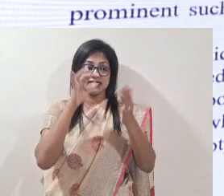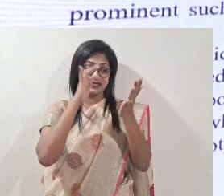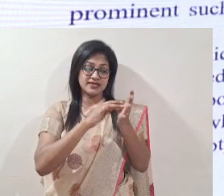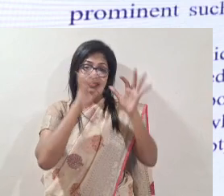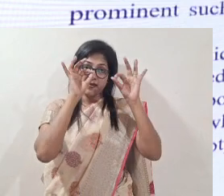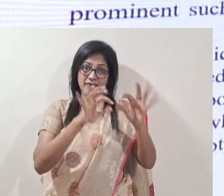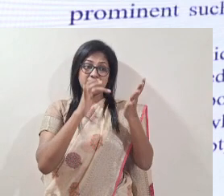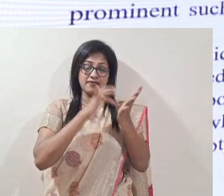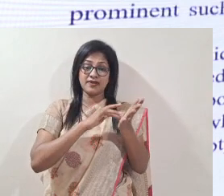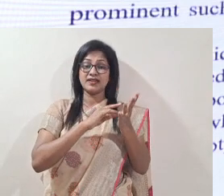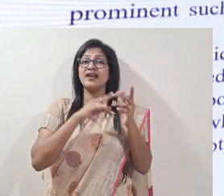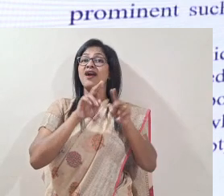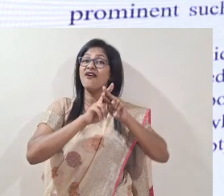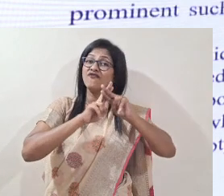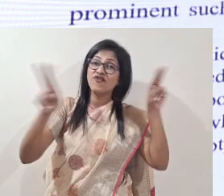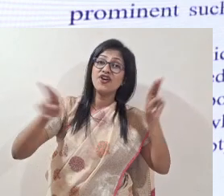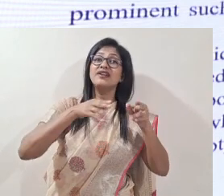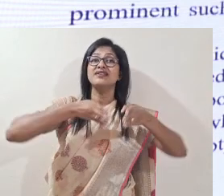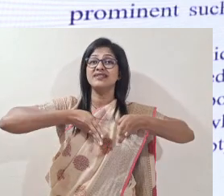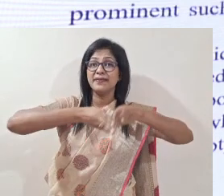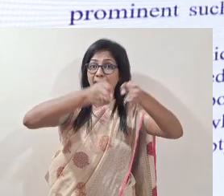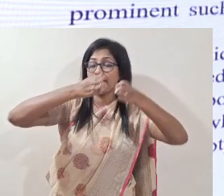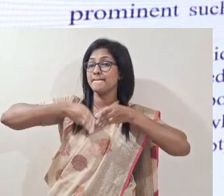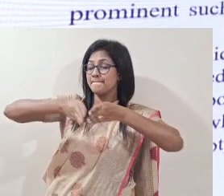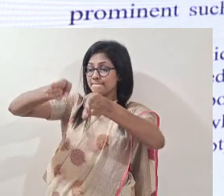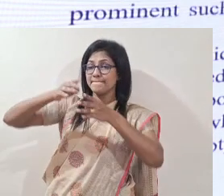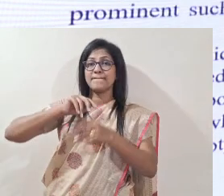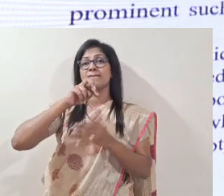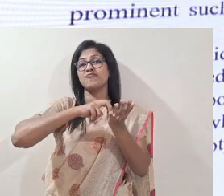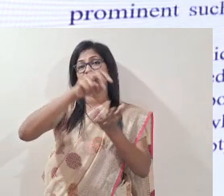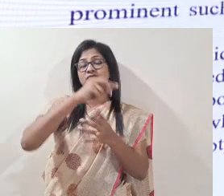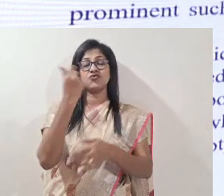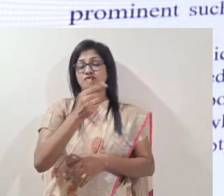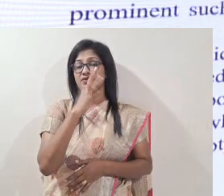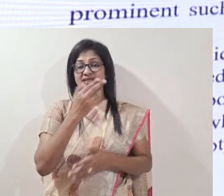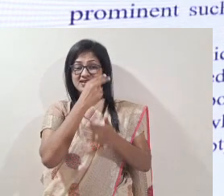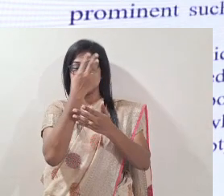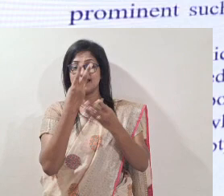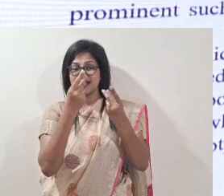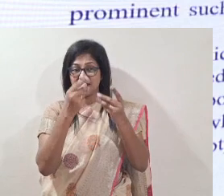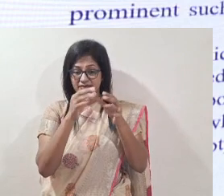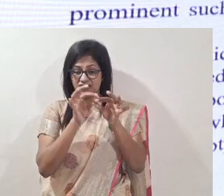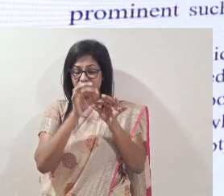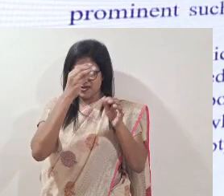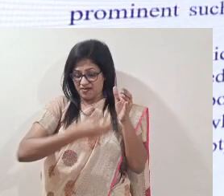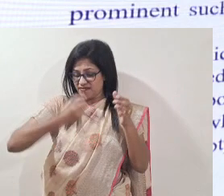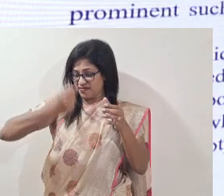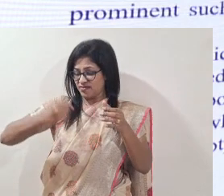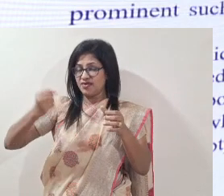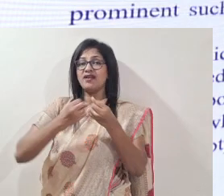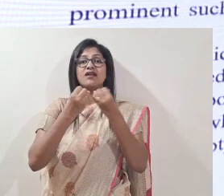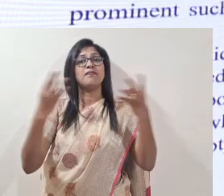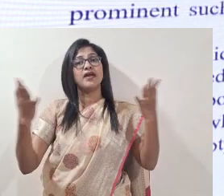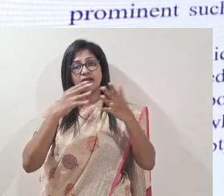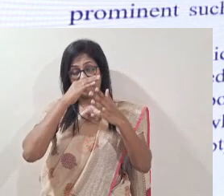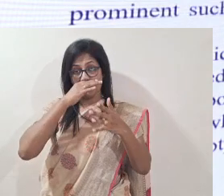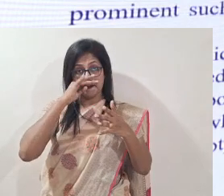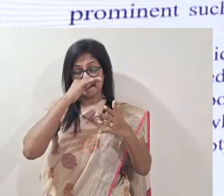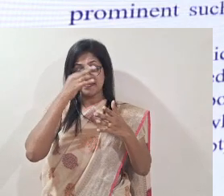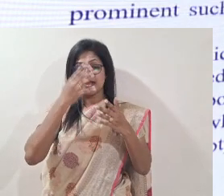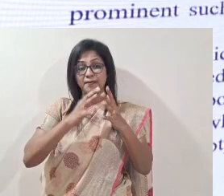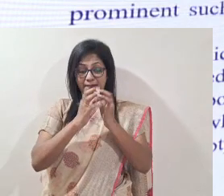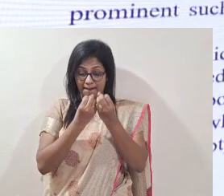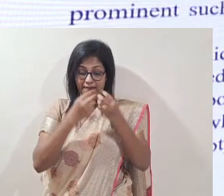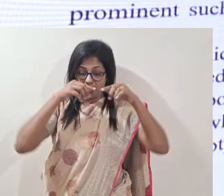It cannot be applied at each and every footpath because the number of bollards, as you can see from the drawings, is very large. It sometimes